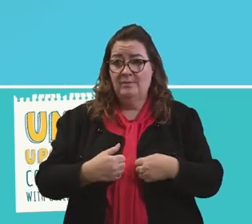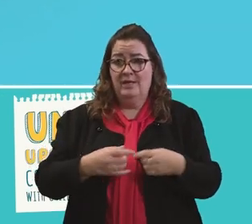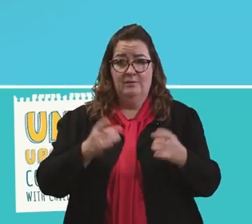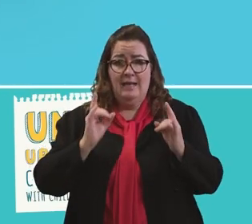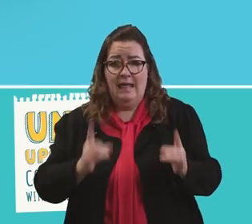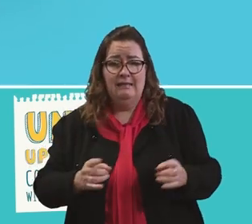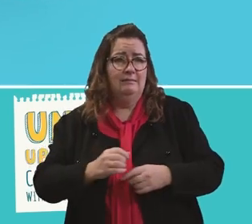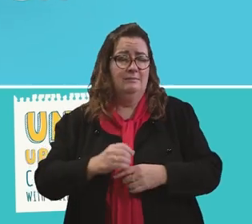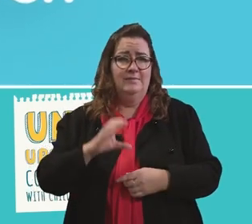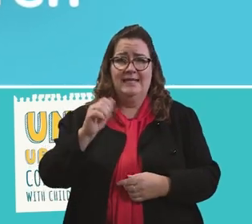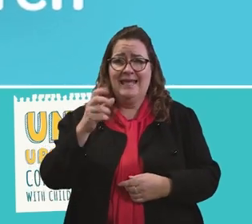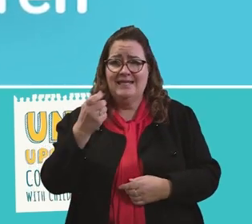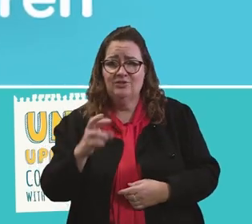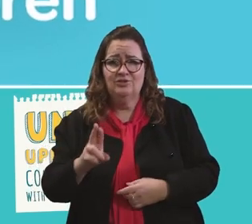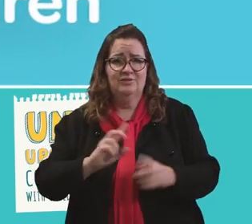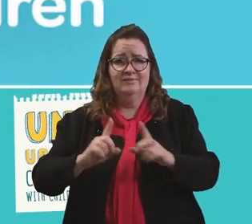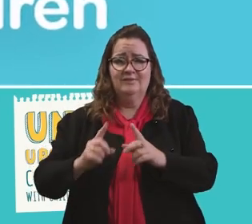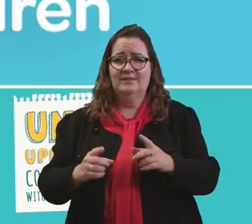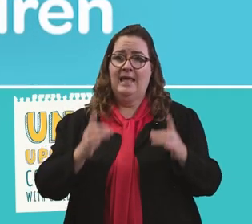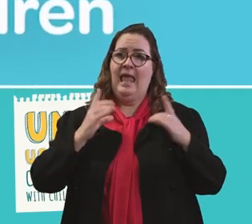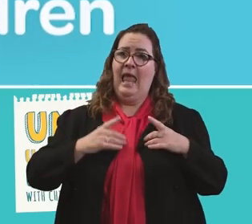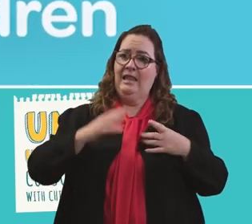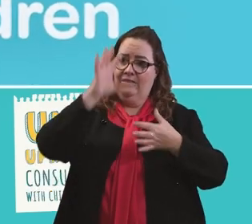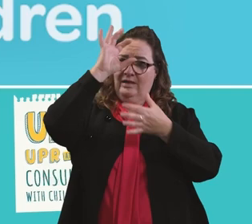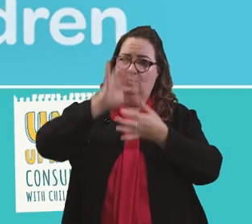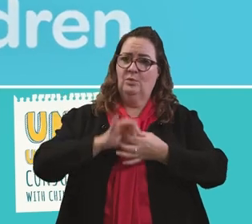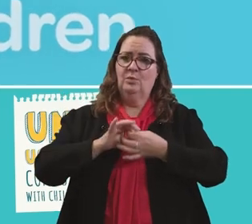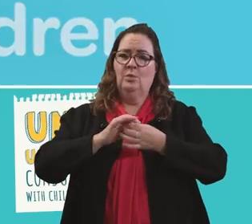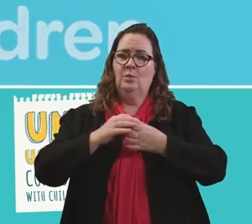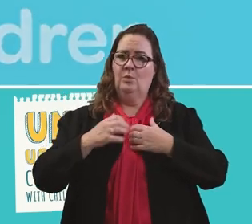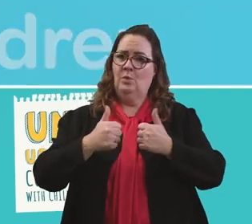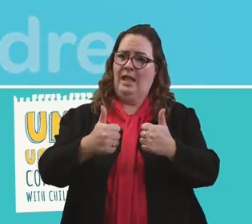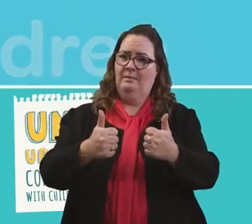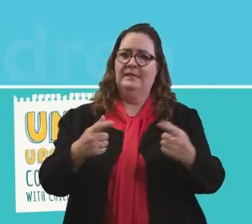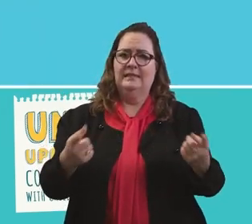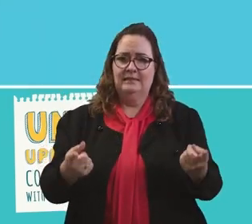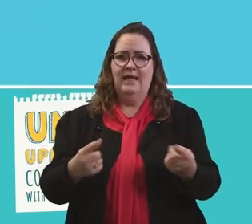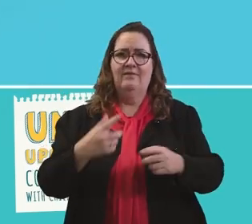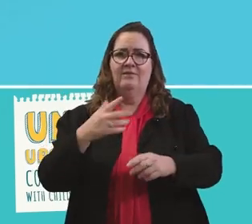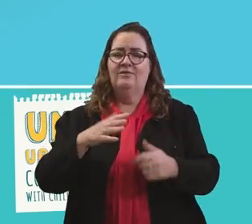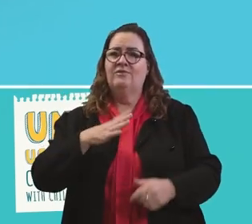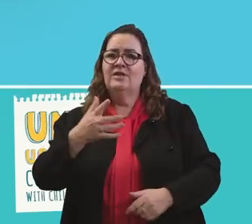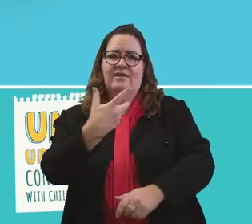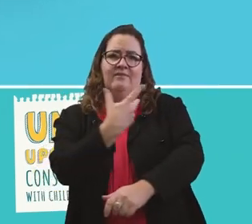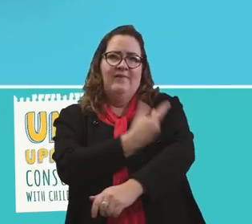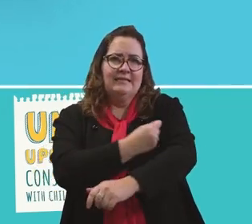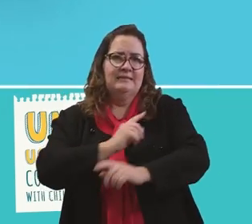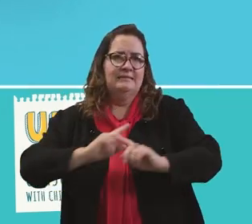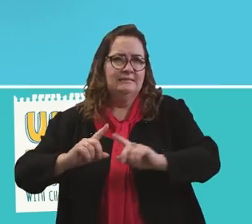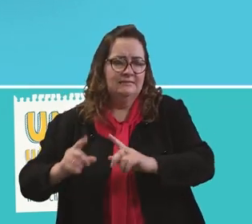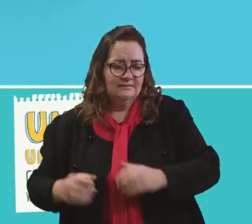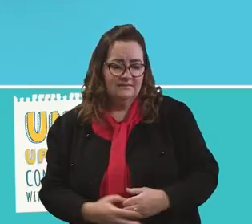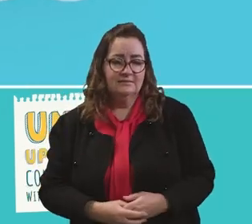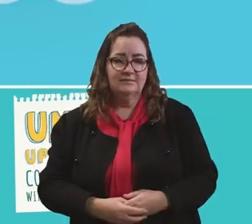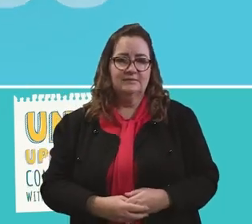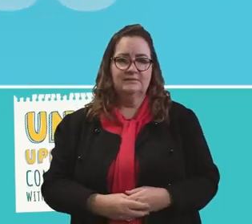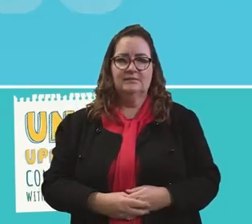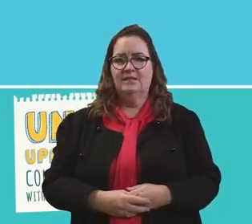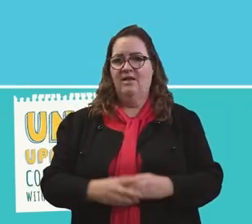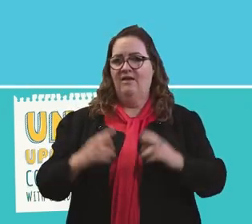and well-being. For an example, free healthcare and vaccines for children. Less violence and